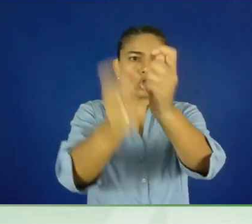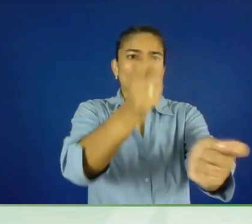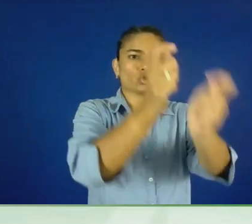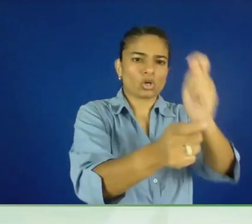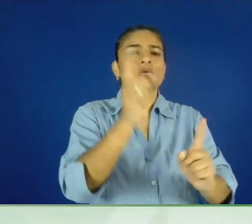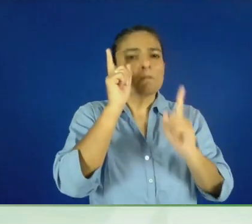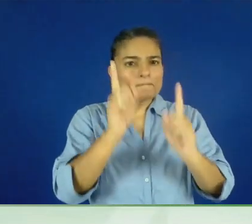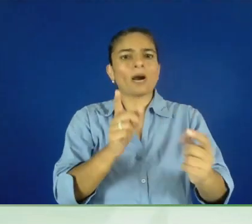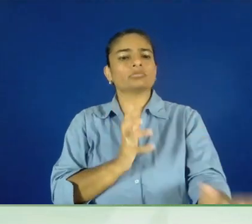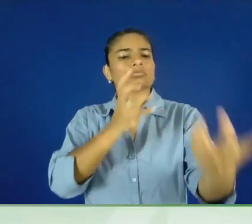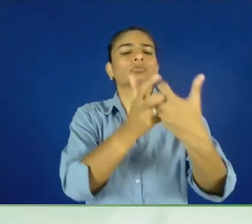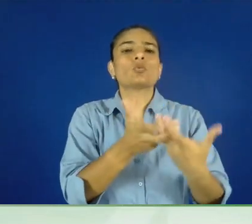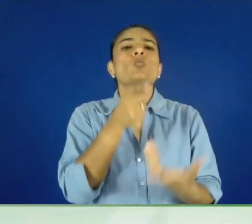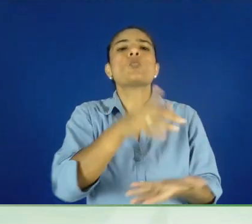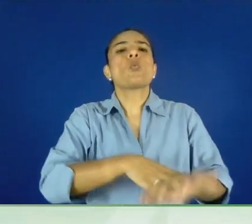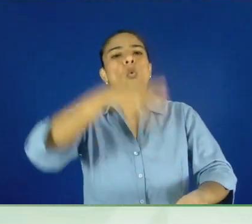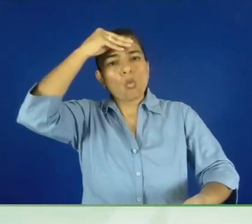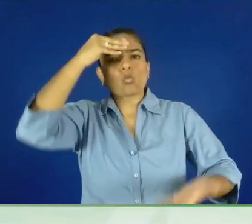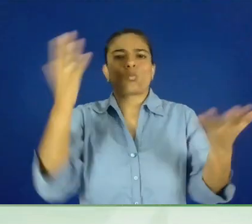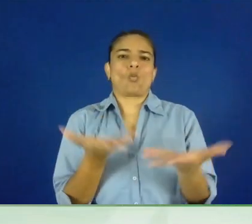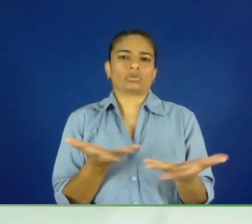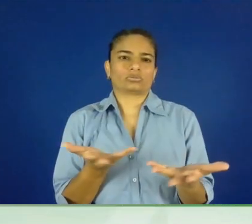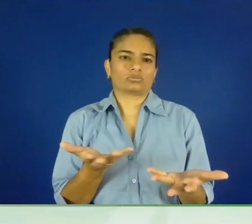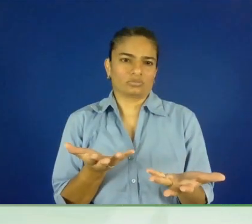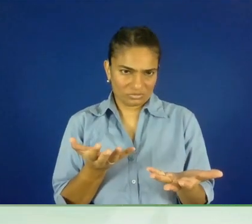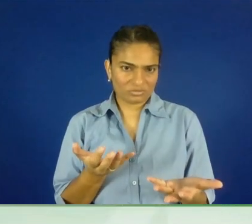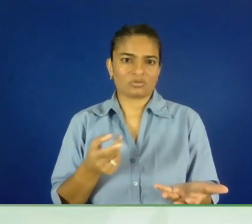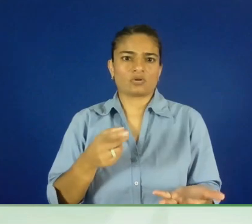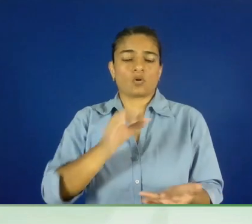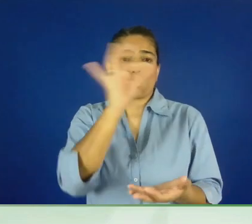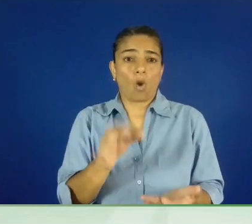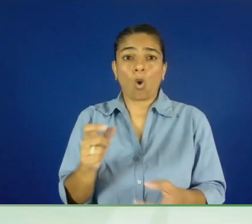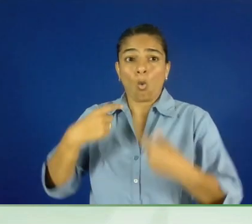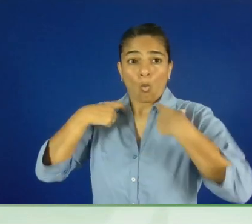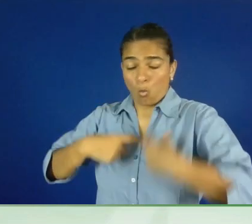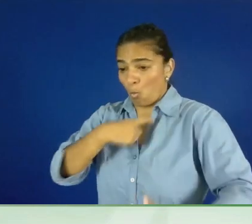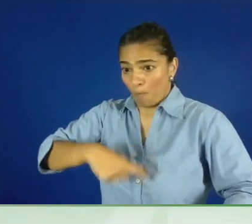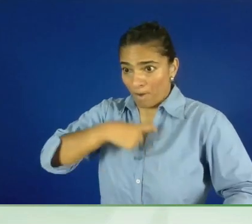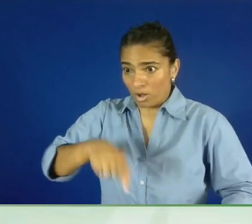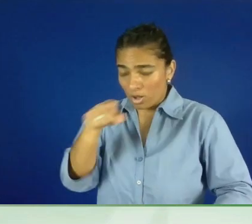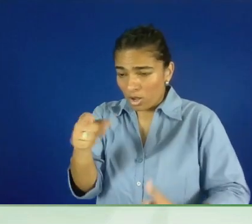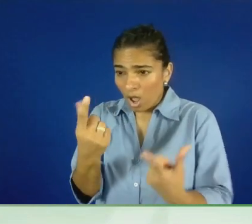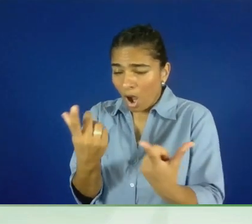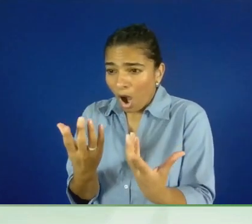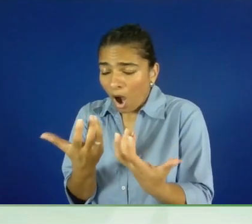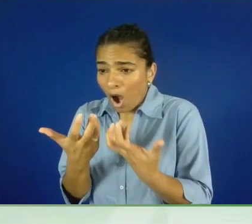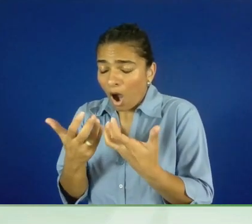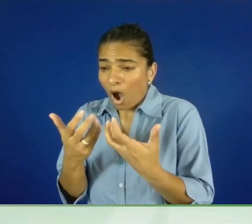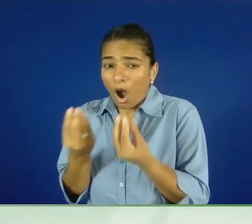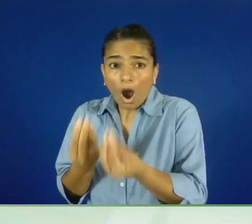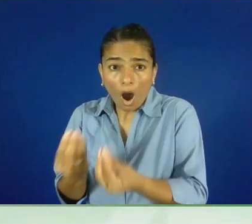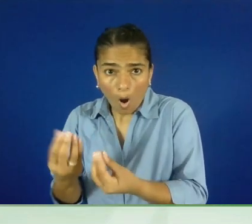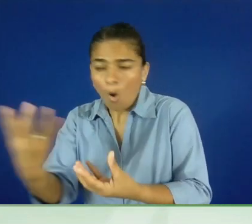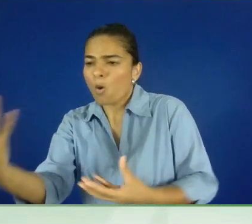human beings. Third, the kind of data in the workplace that we're concerned with, listen to this one. The NHS, more than 1